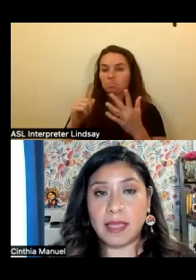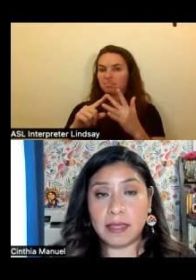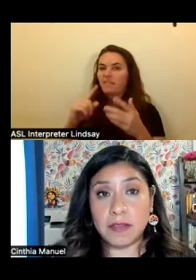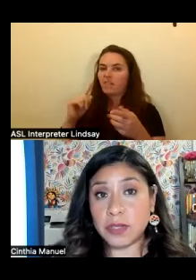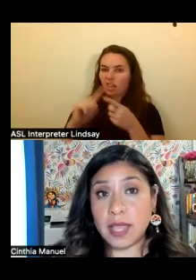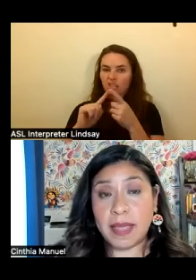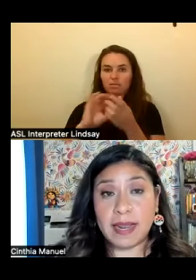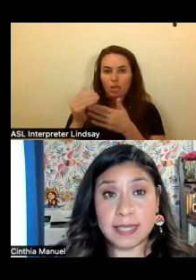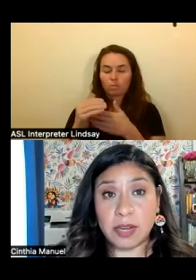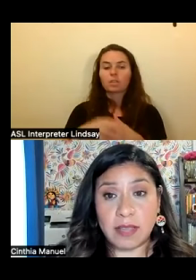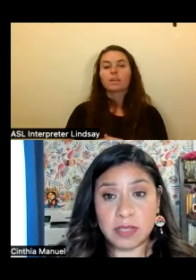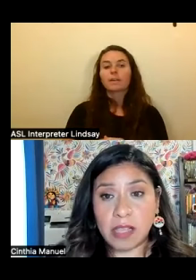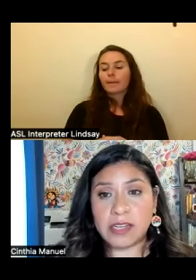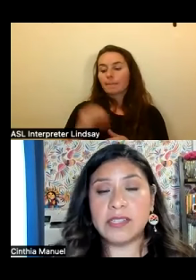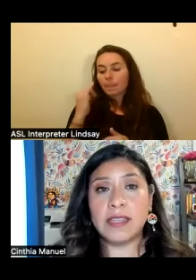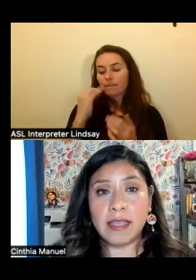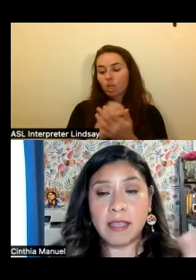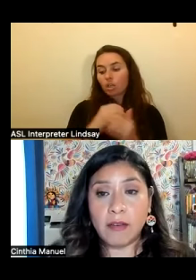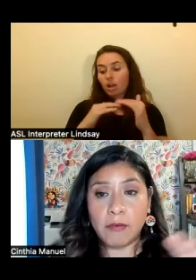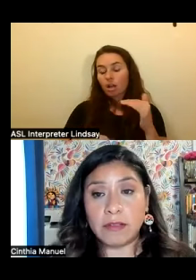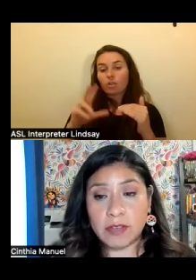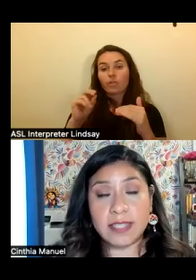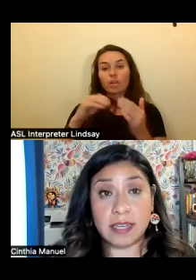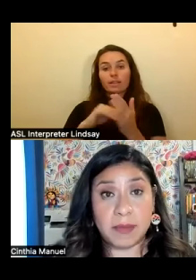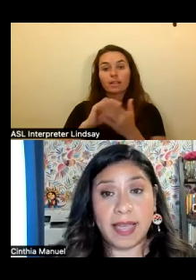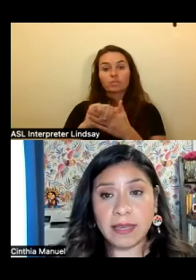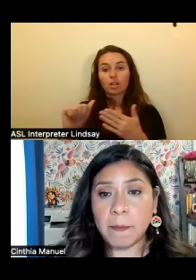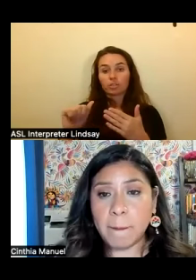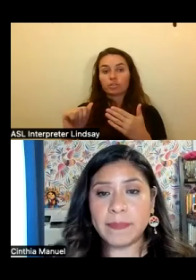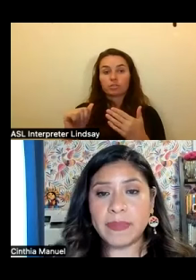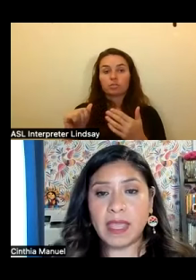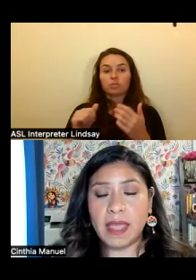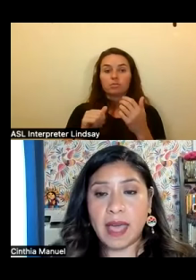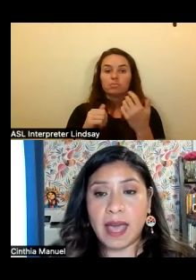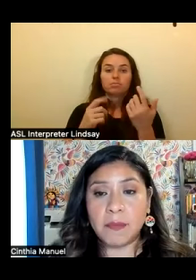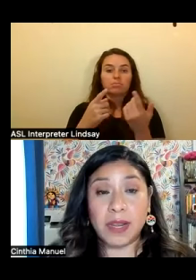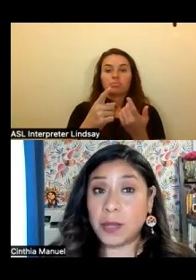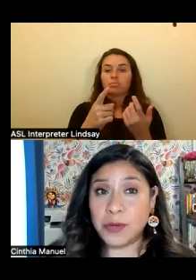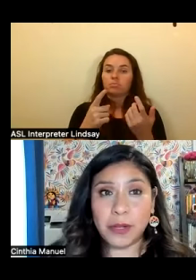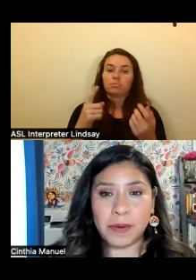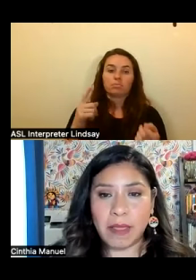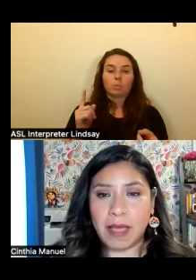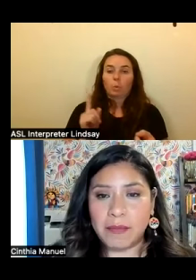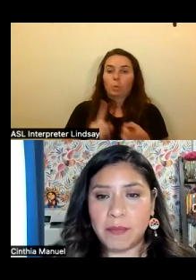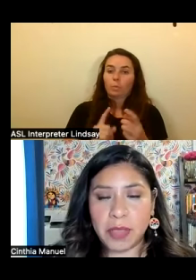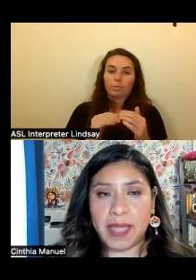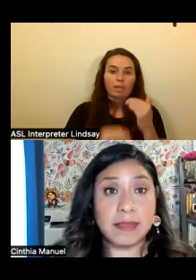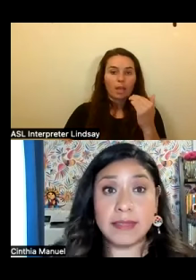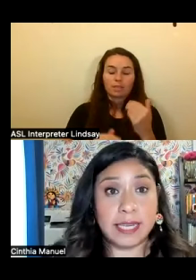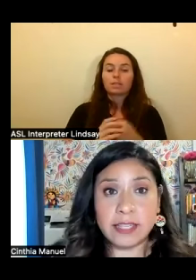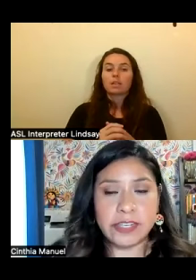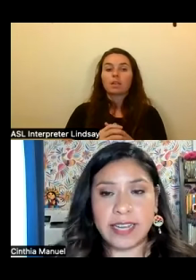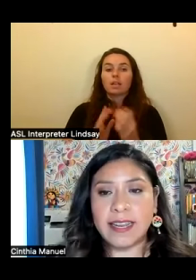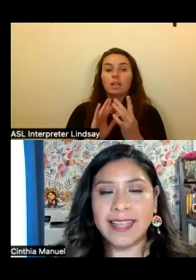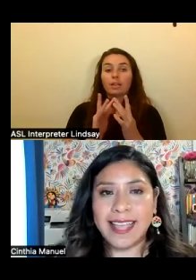The individuals that make less than $30,000 fall drastically behind. When it comes to broadband,